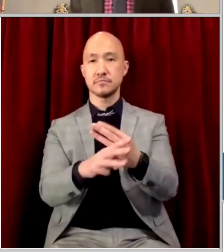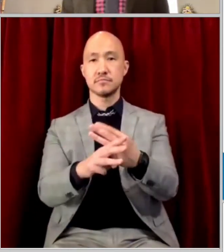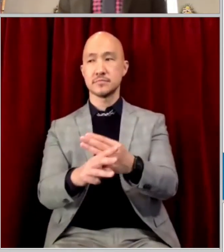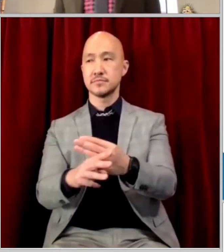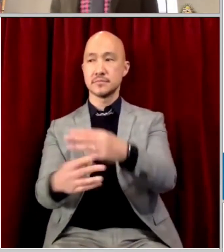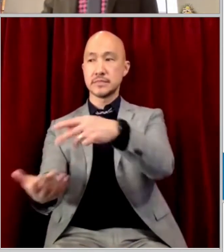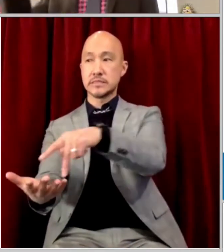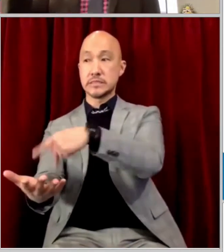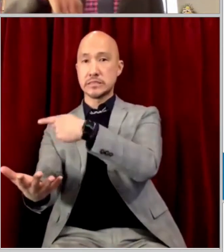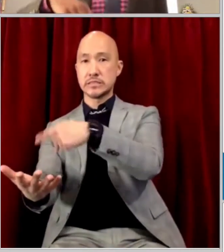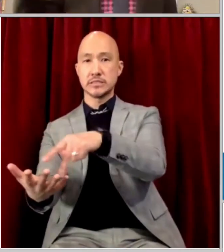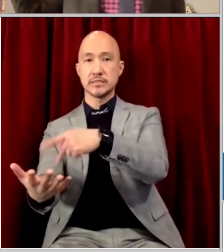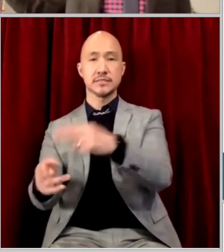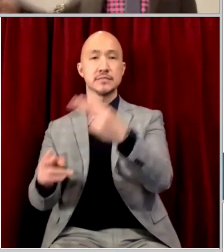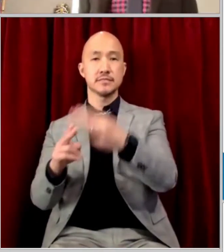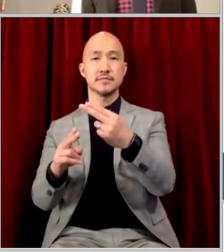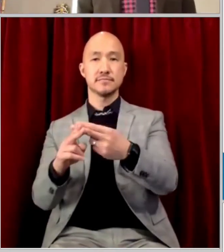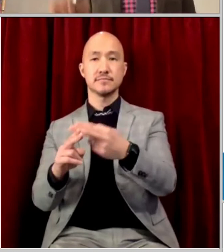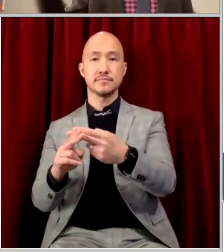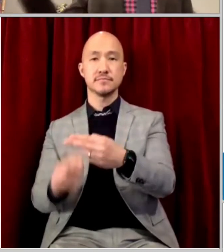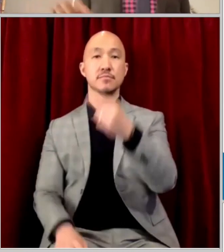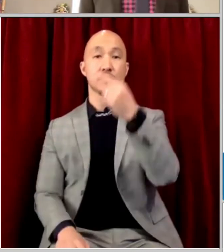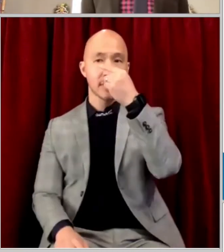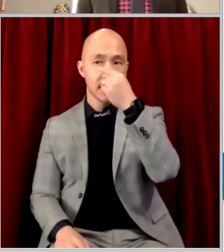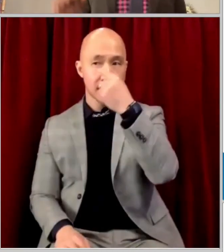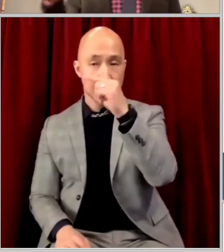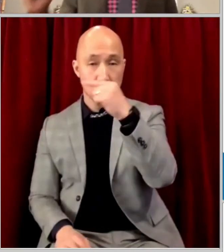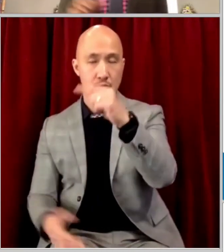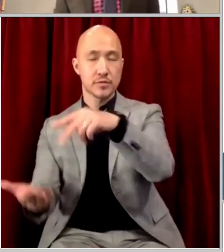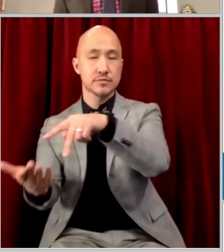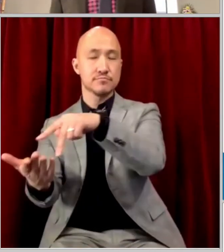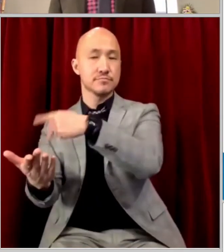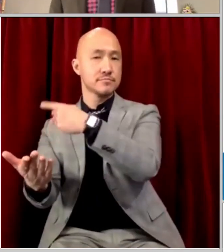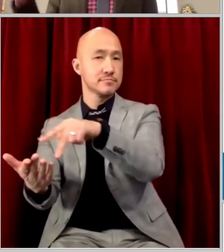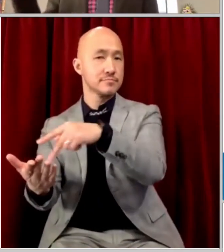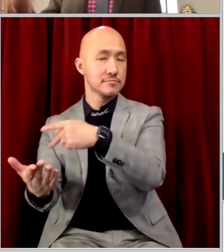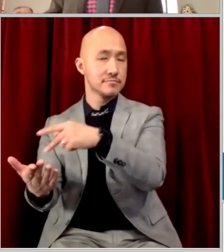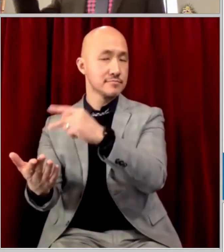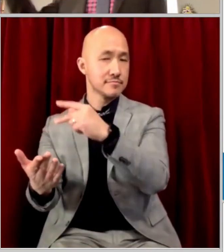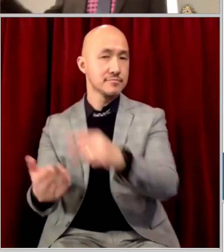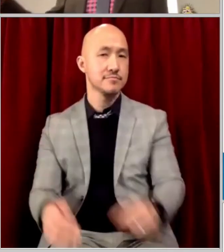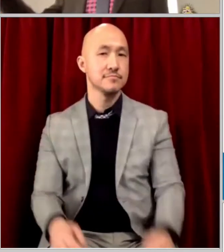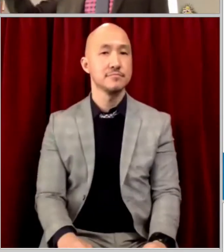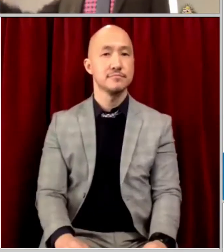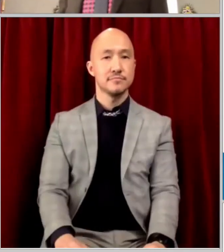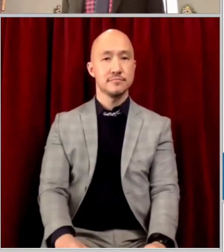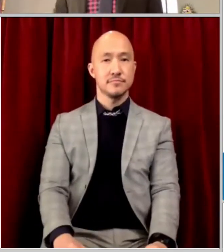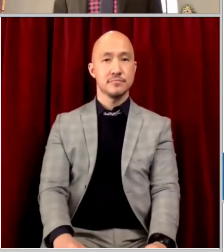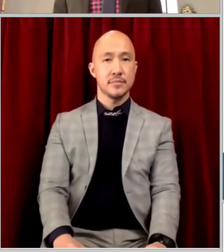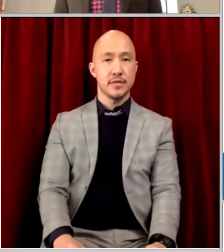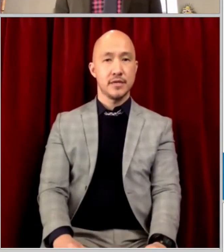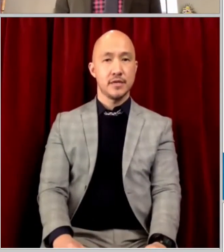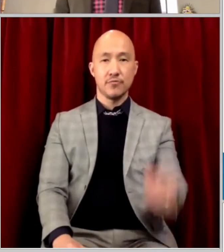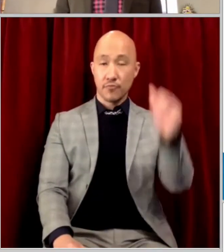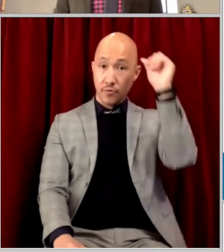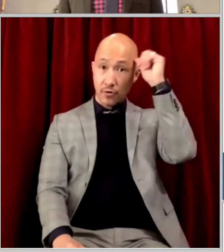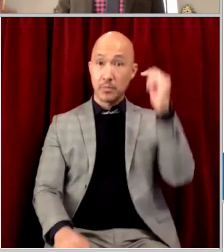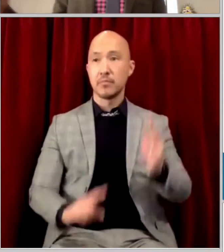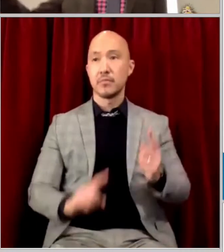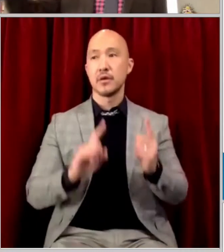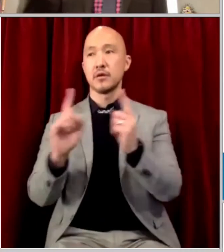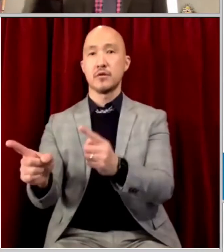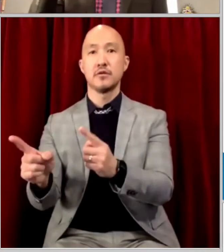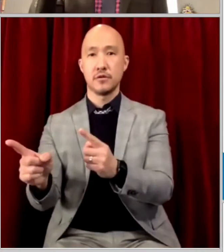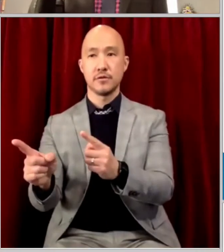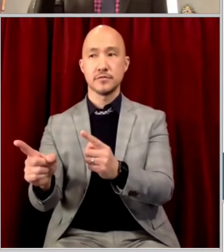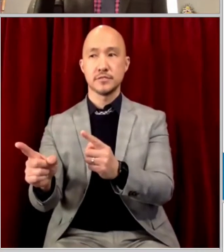worldly event. And I remember me and two other people on our way to that event, and godly fear took over. And